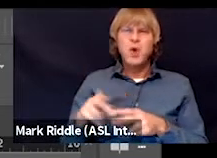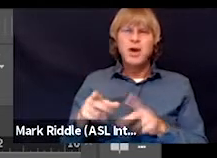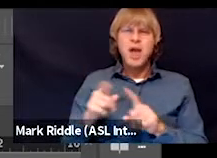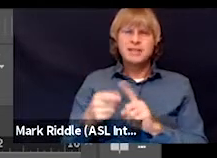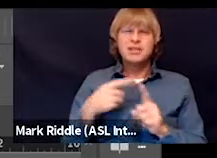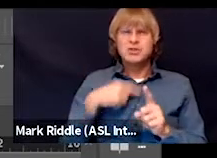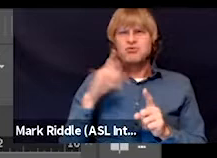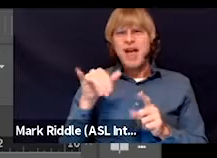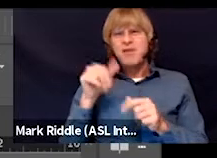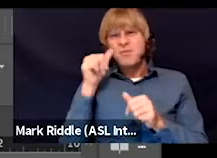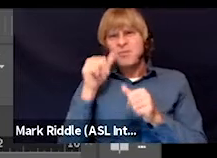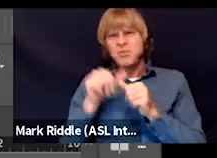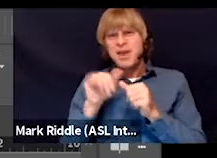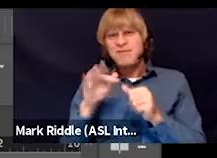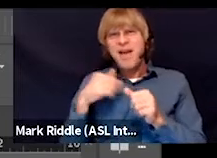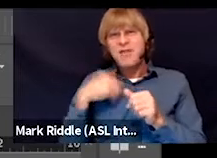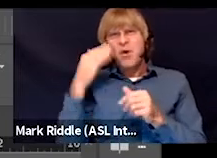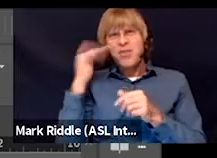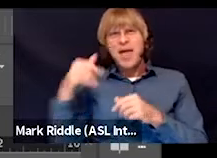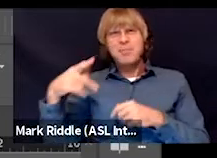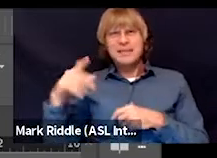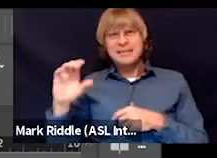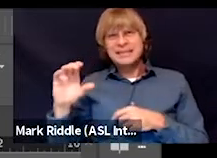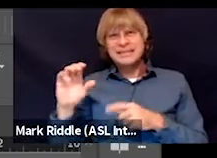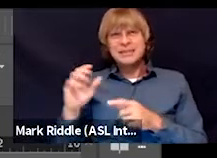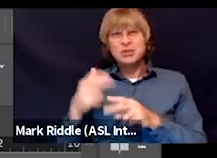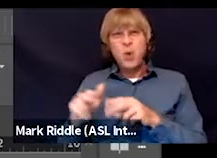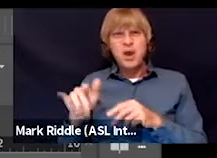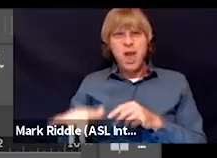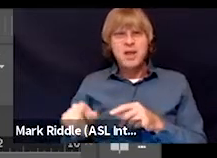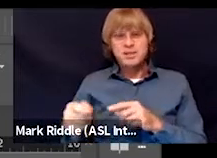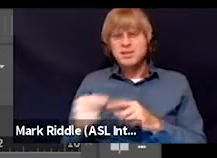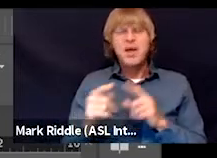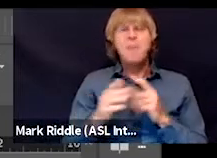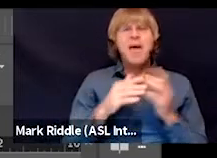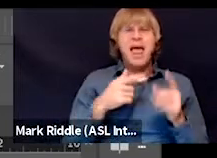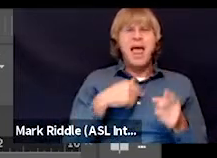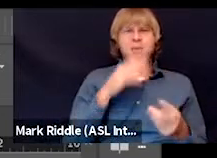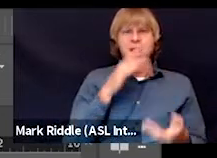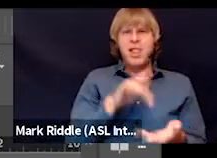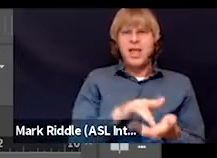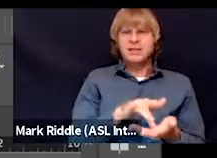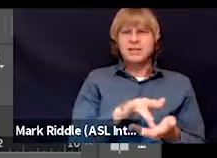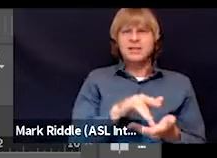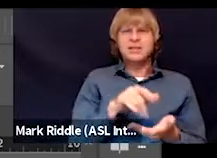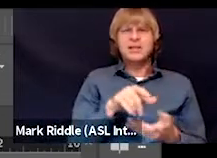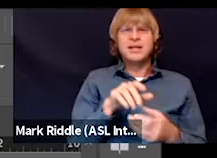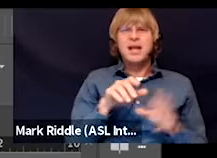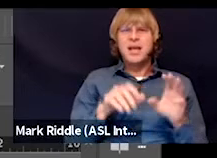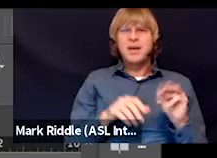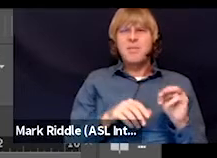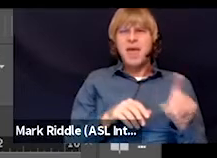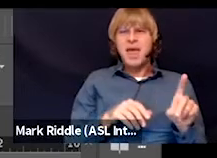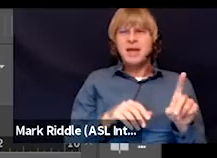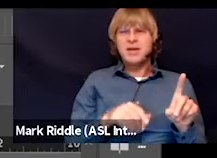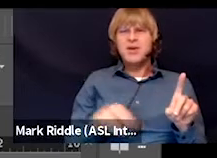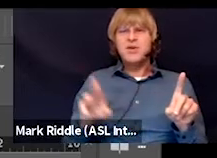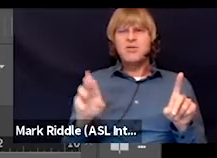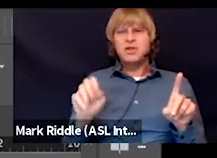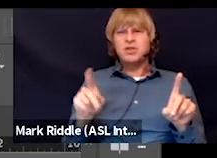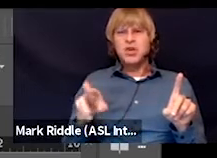to remember if I know the PC shortcut, but I'm going to hit Command